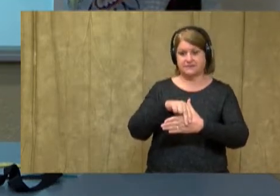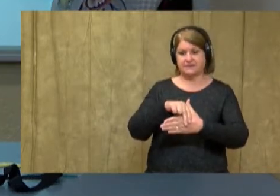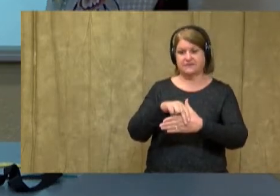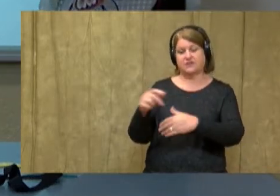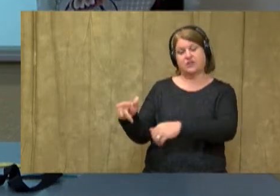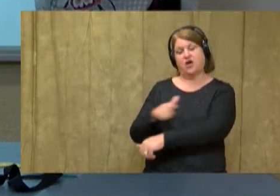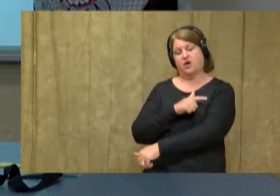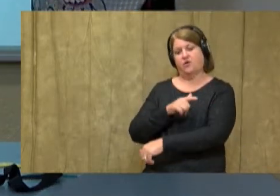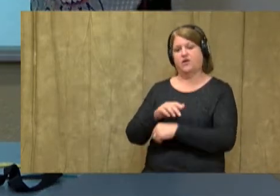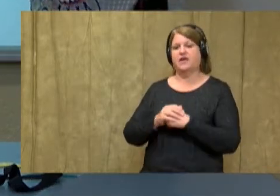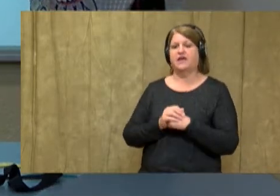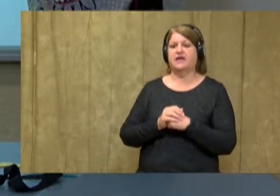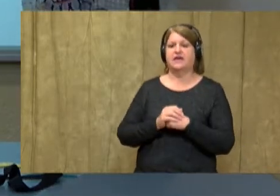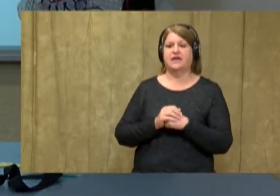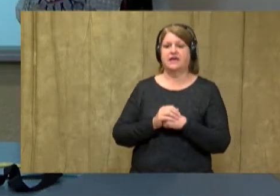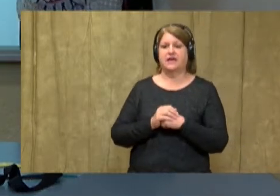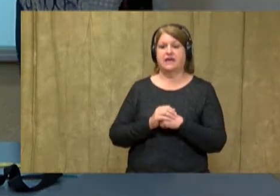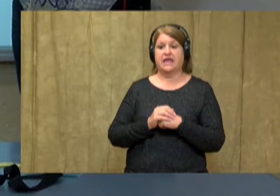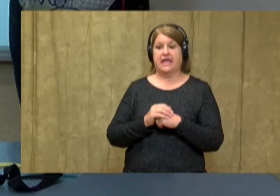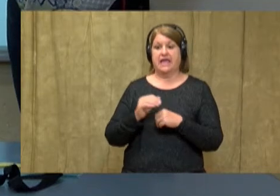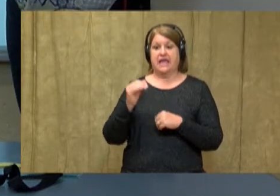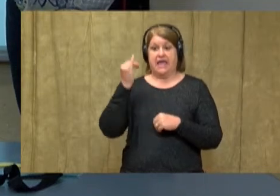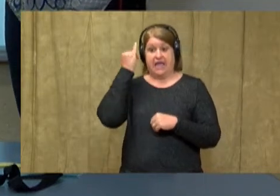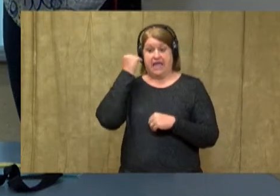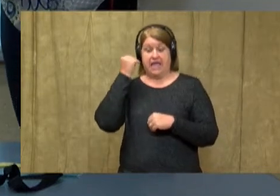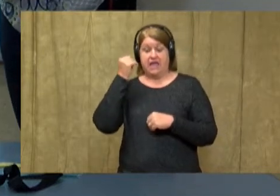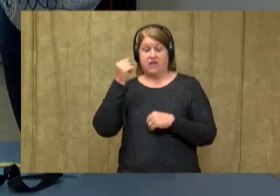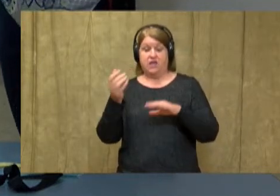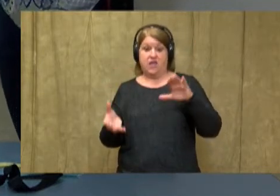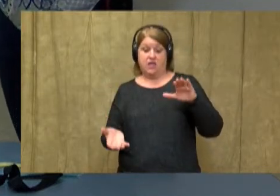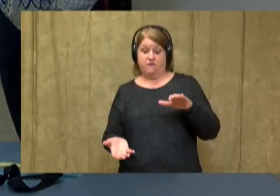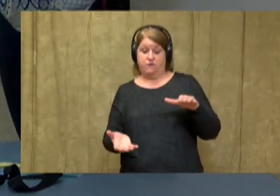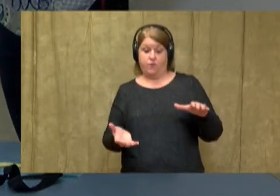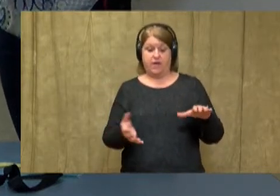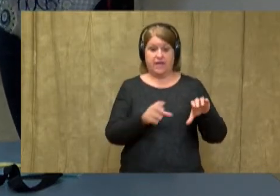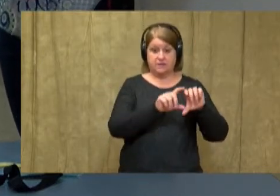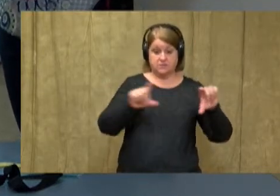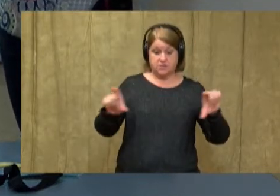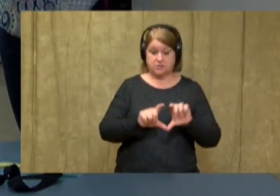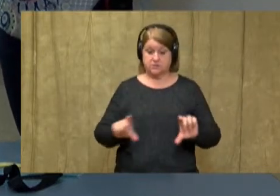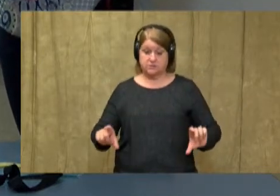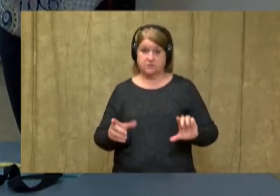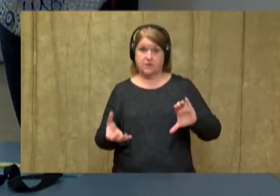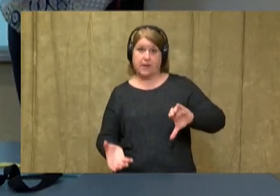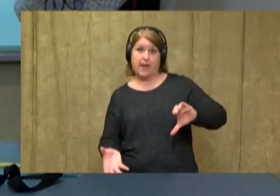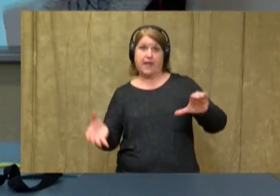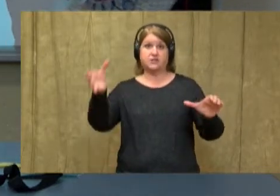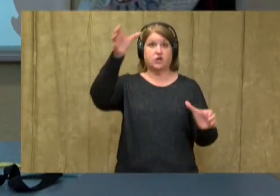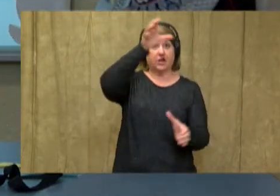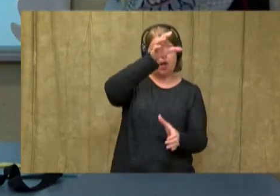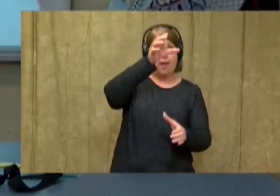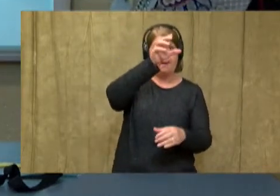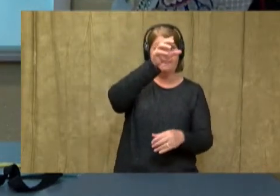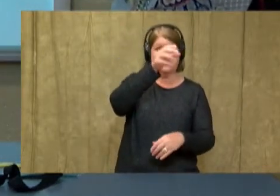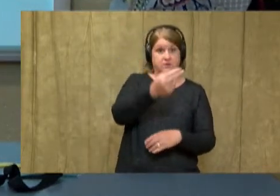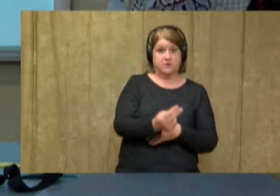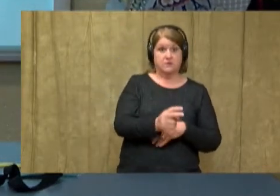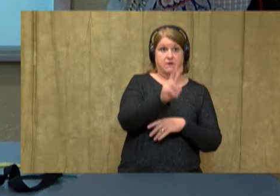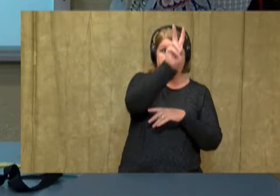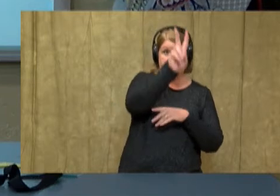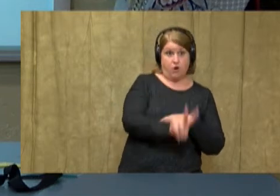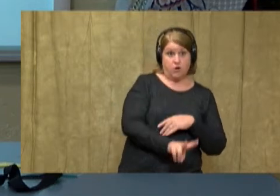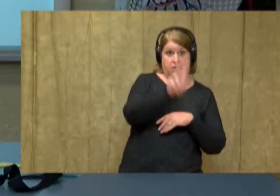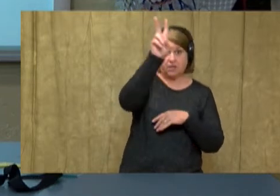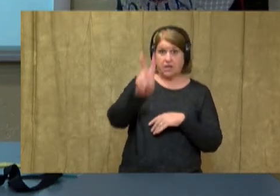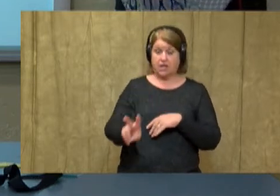Even if we turn these up to measure the height of them, how tall they are, it would be the same. We have to start at the